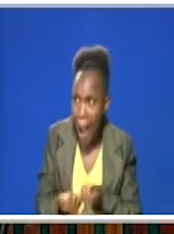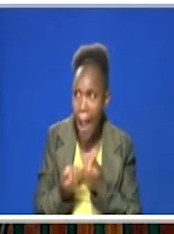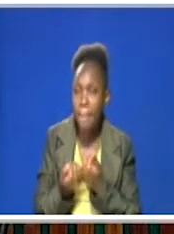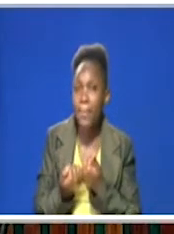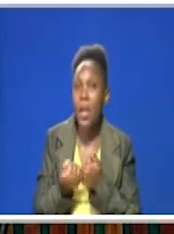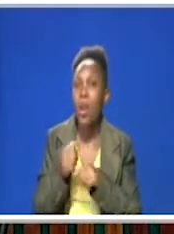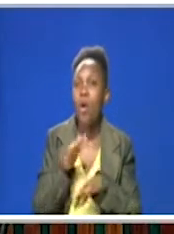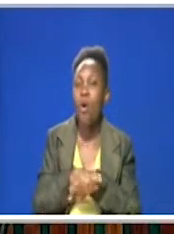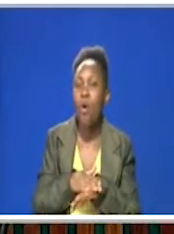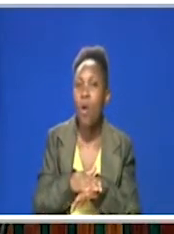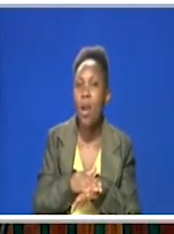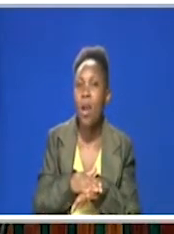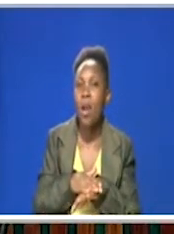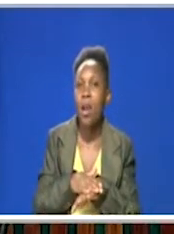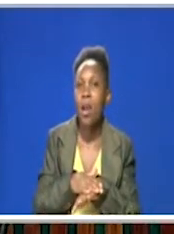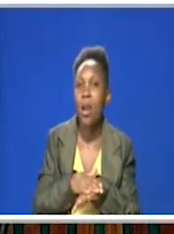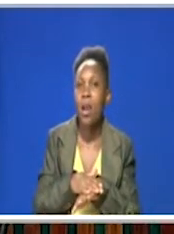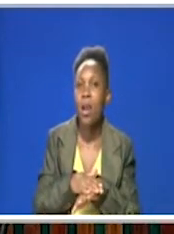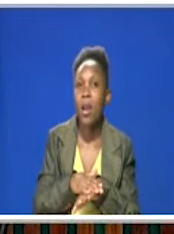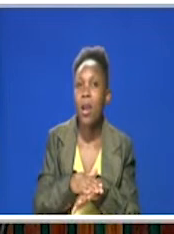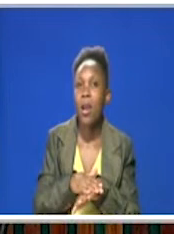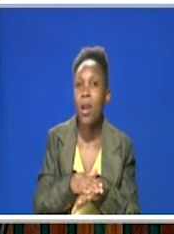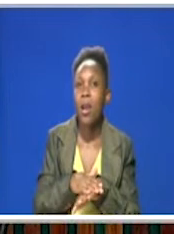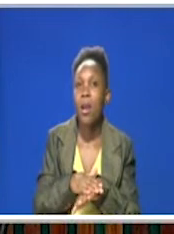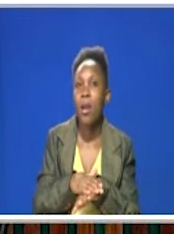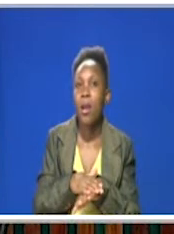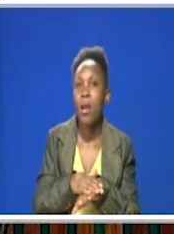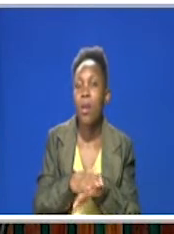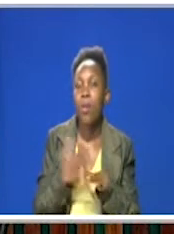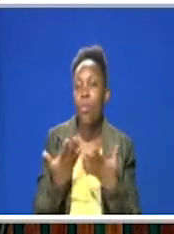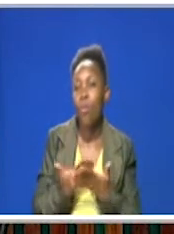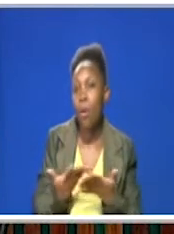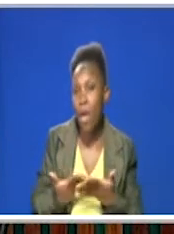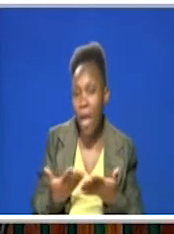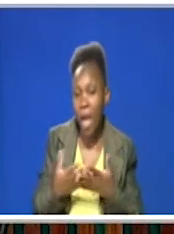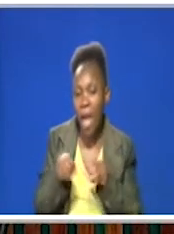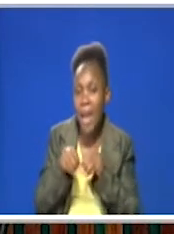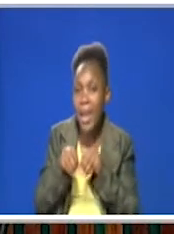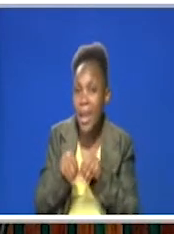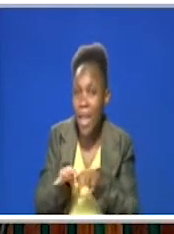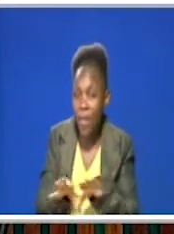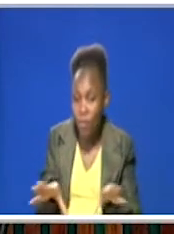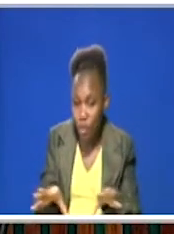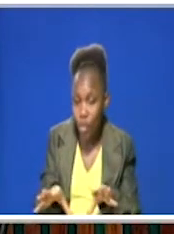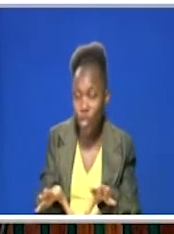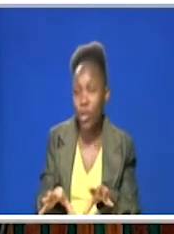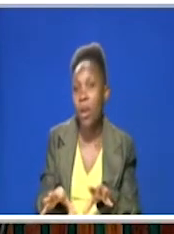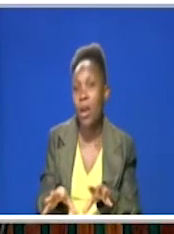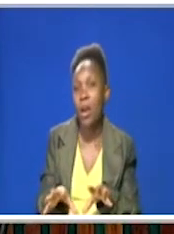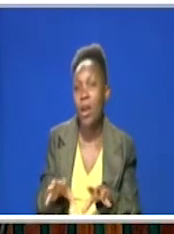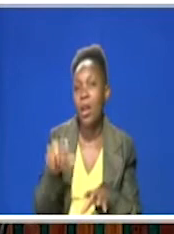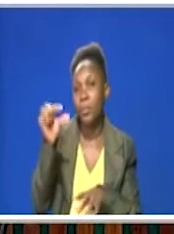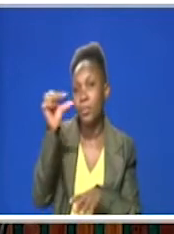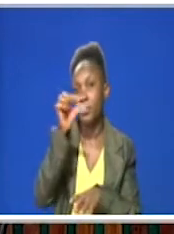the diffusion, will only take place when diffusion gradient arises or when